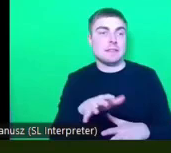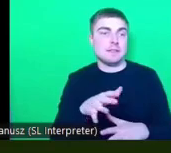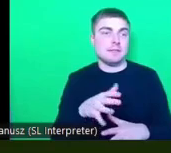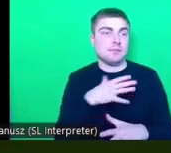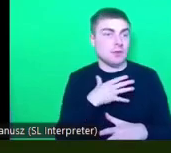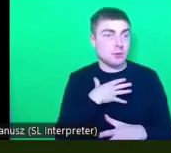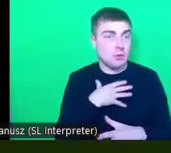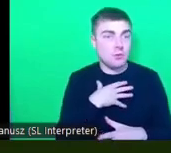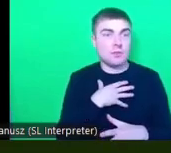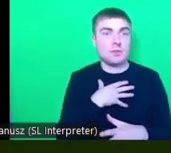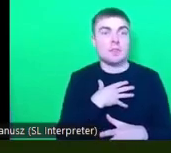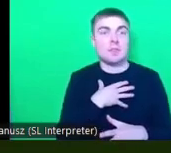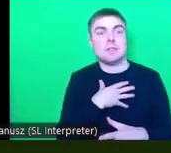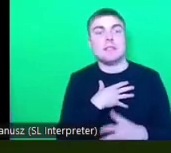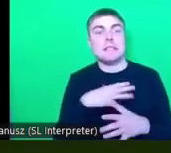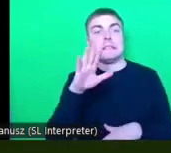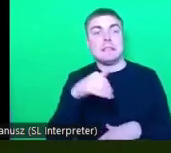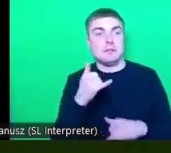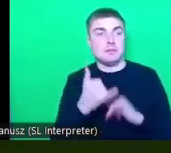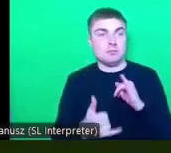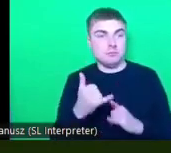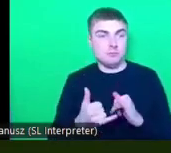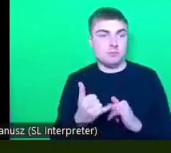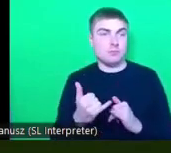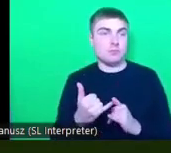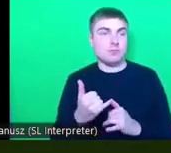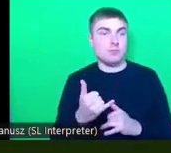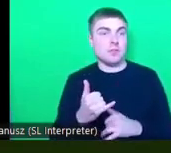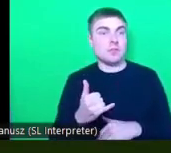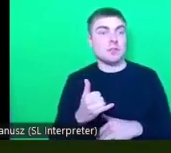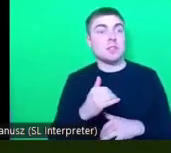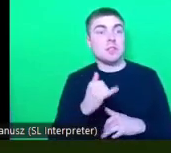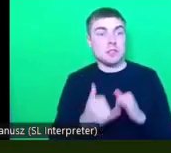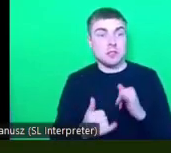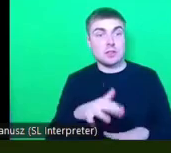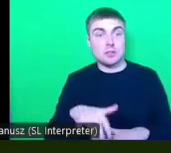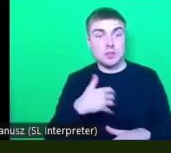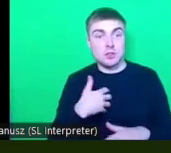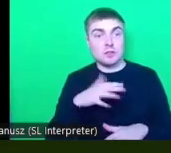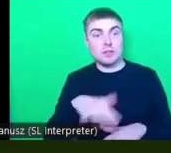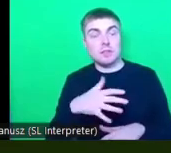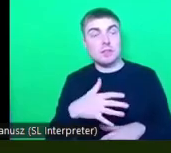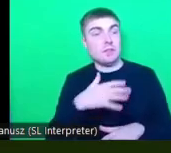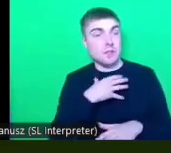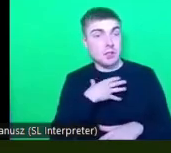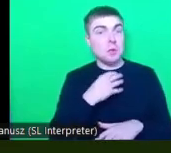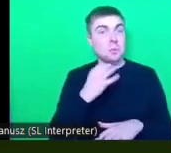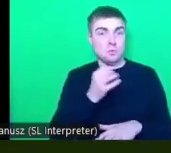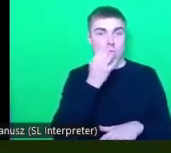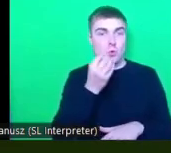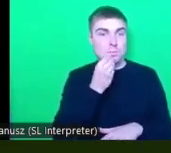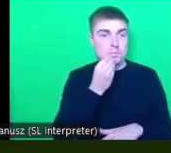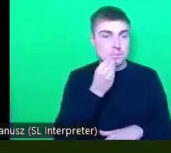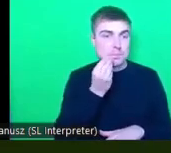this can be due to two causes. One is that wolves